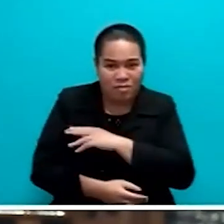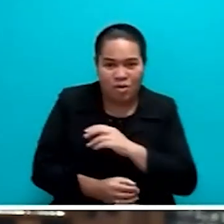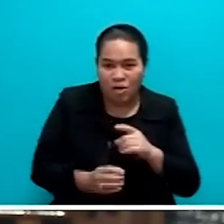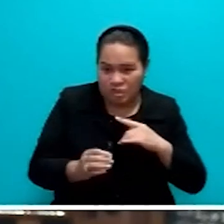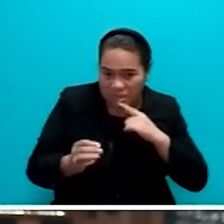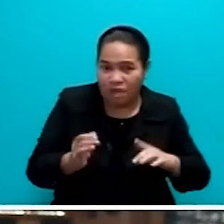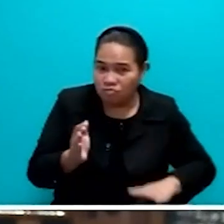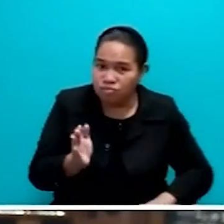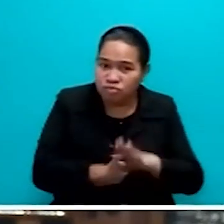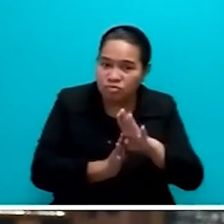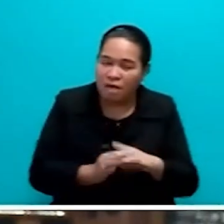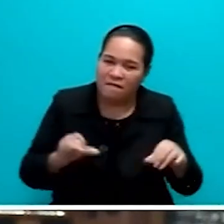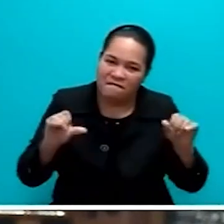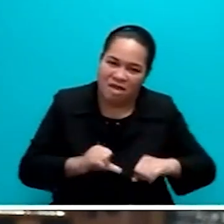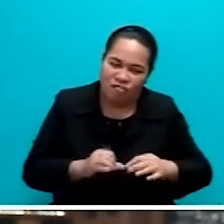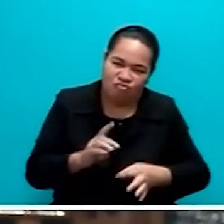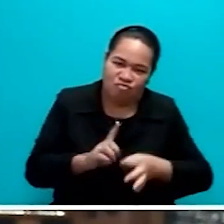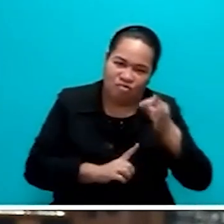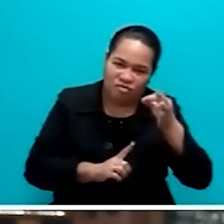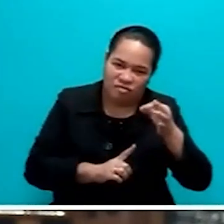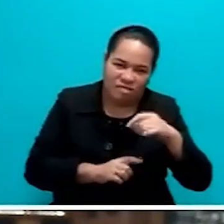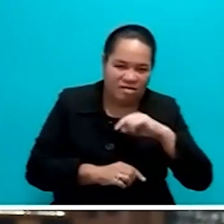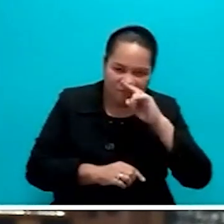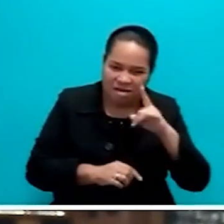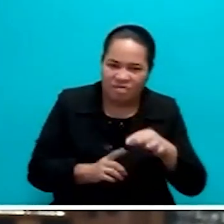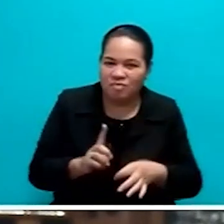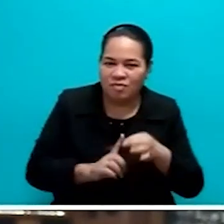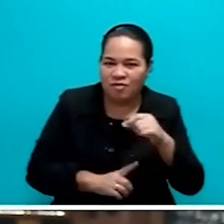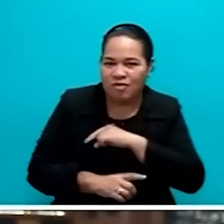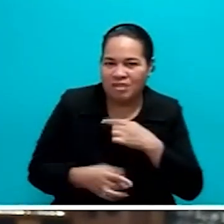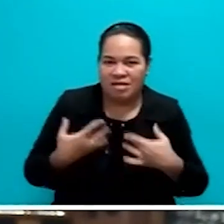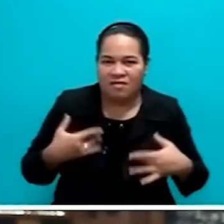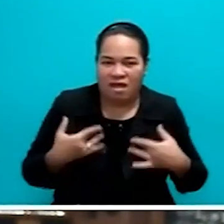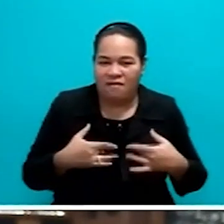improve income levels and the quality of life for the majority of our people.